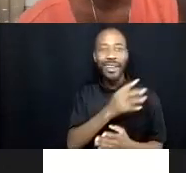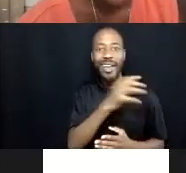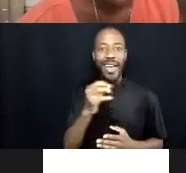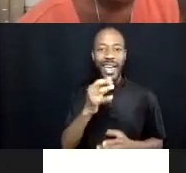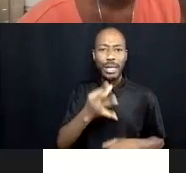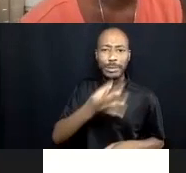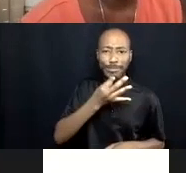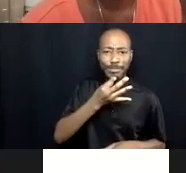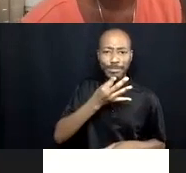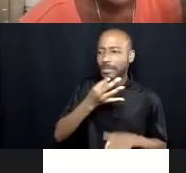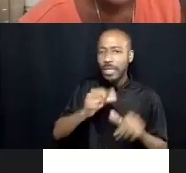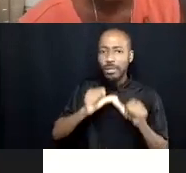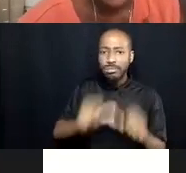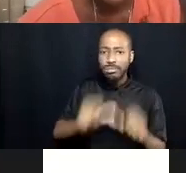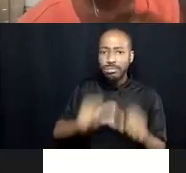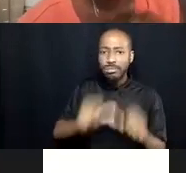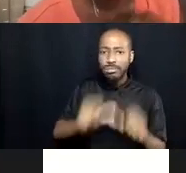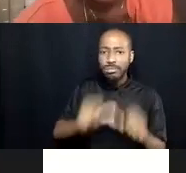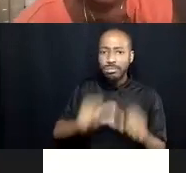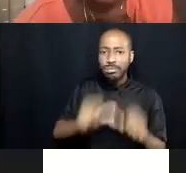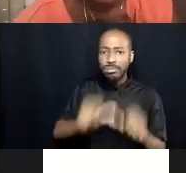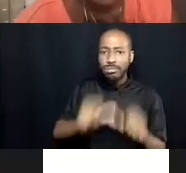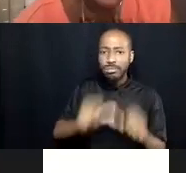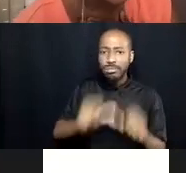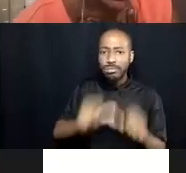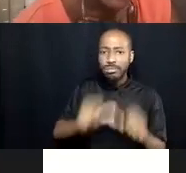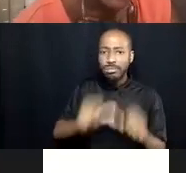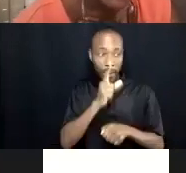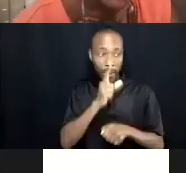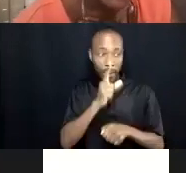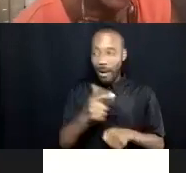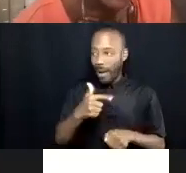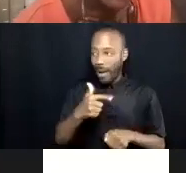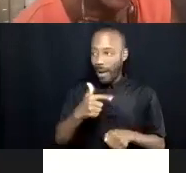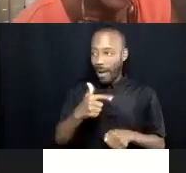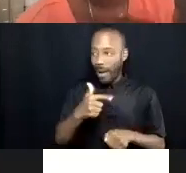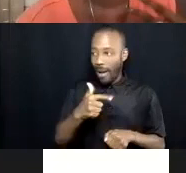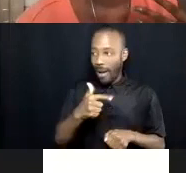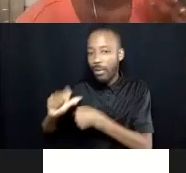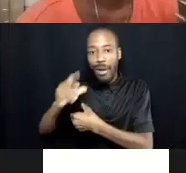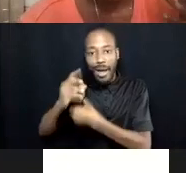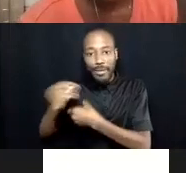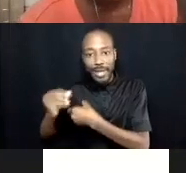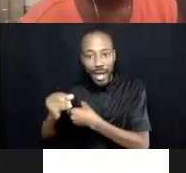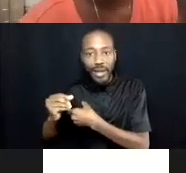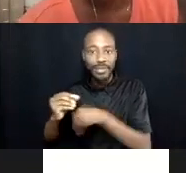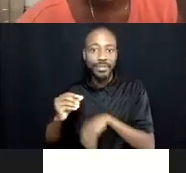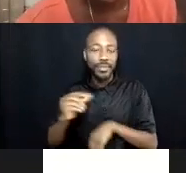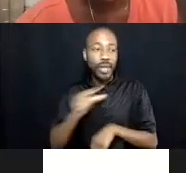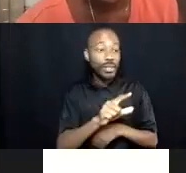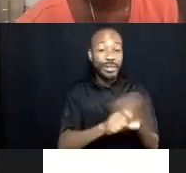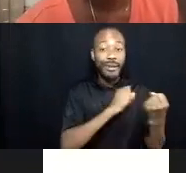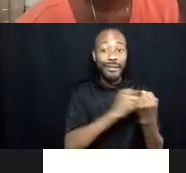keep going to make sure that I'm like doing what I'm supposed to do on the outside. She's also like doing a lot of advocating for